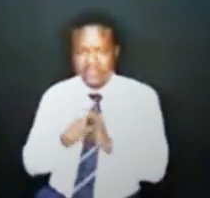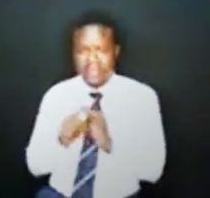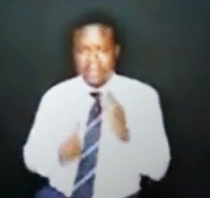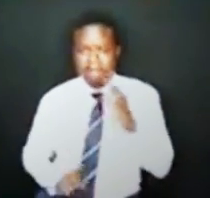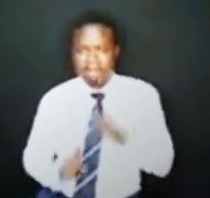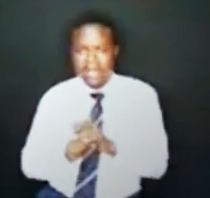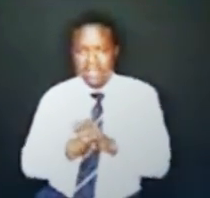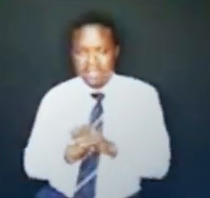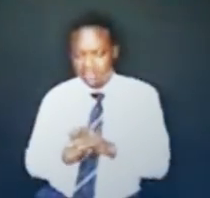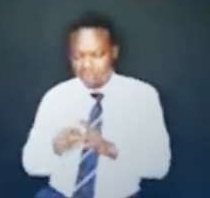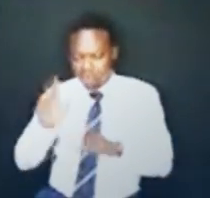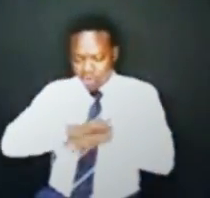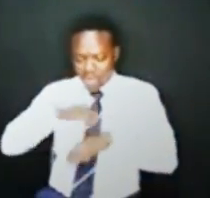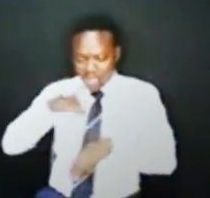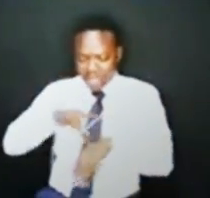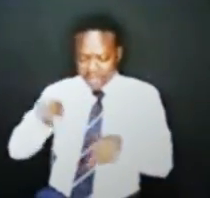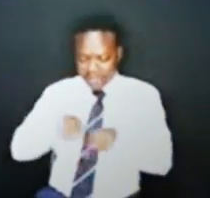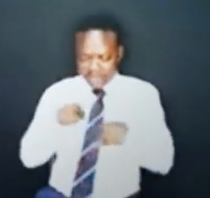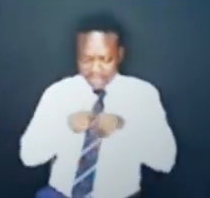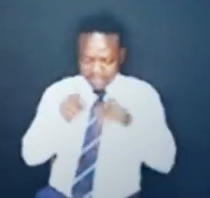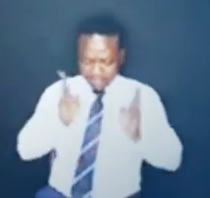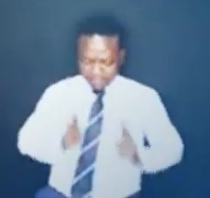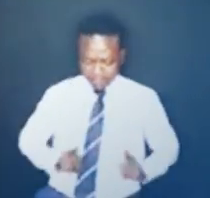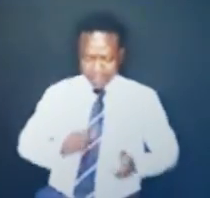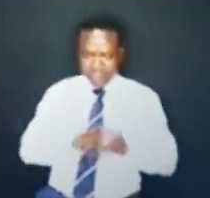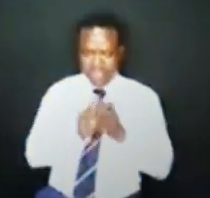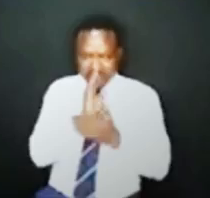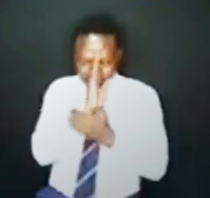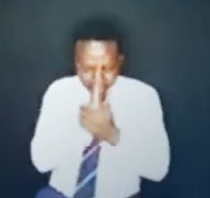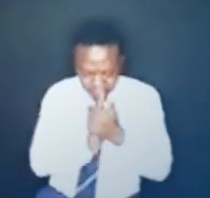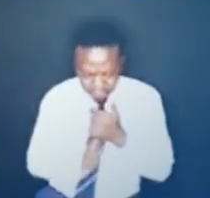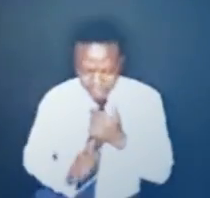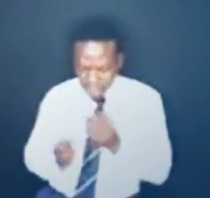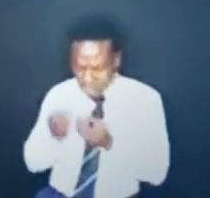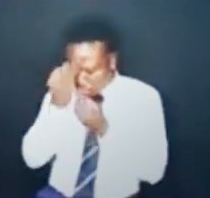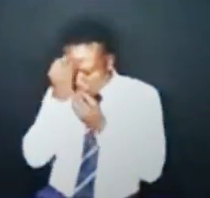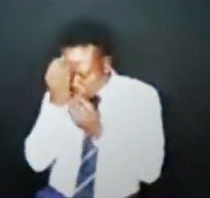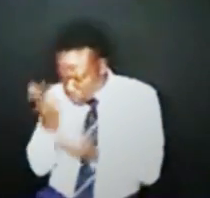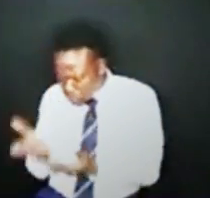as a man, he humbled himself and becoming obedient to